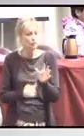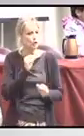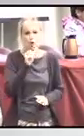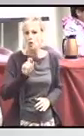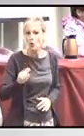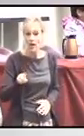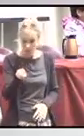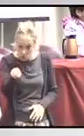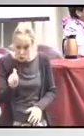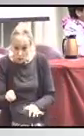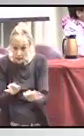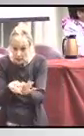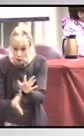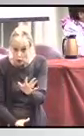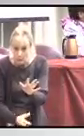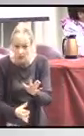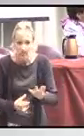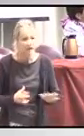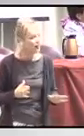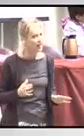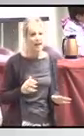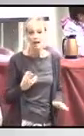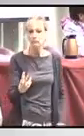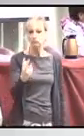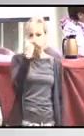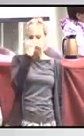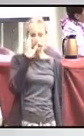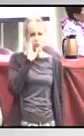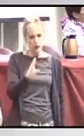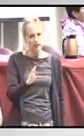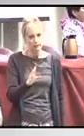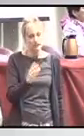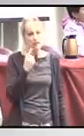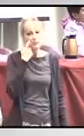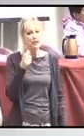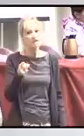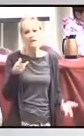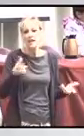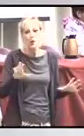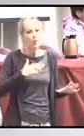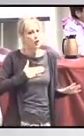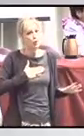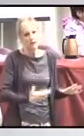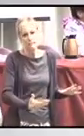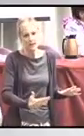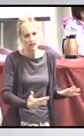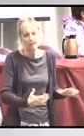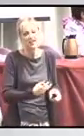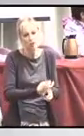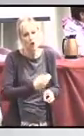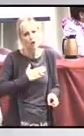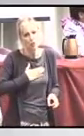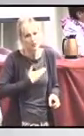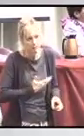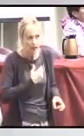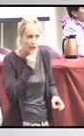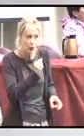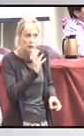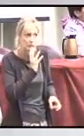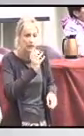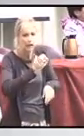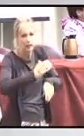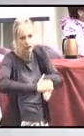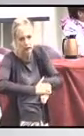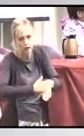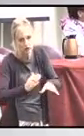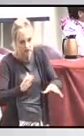interpreter? Because you're invariably going to get no as your answer because they don't want it. It's difficult to admit you don't speak the language,